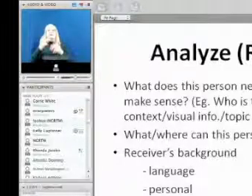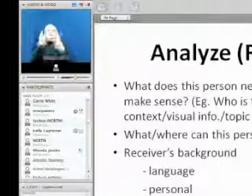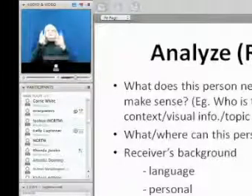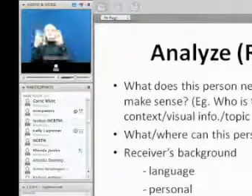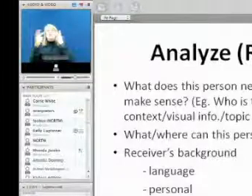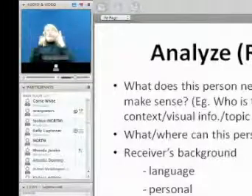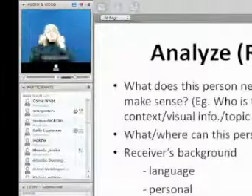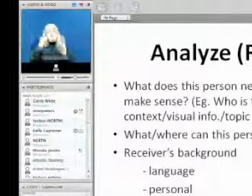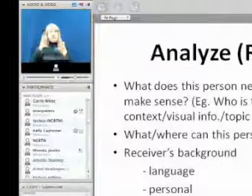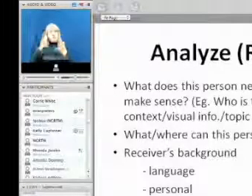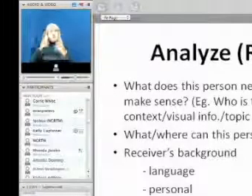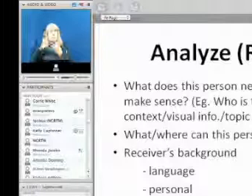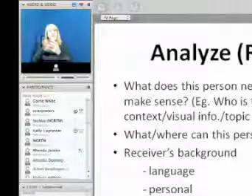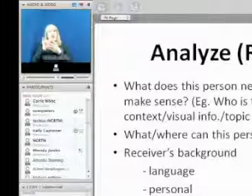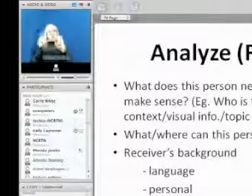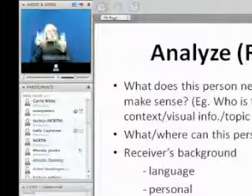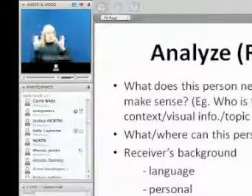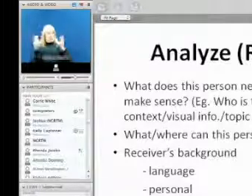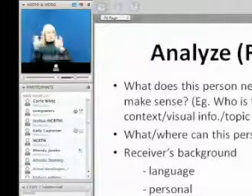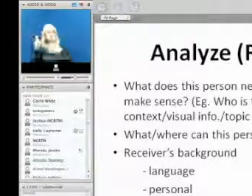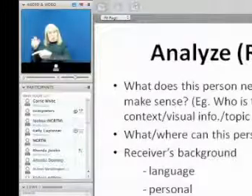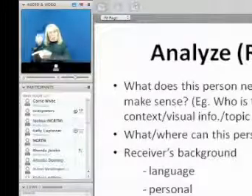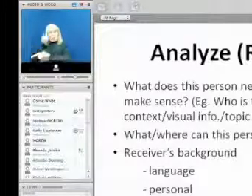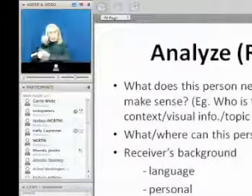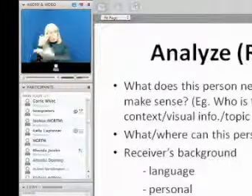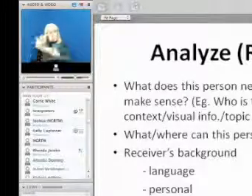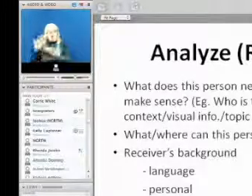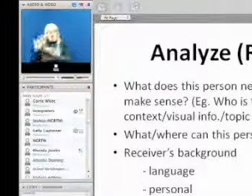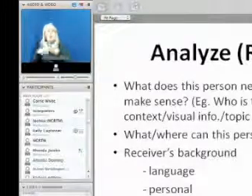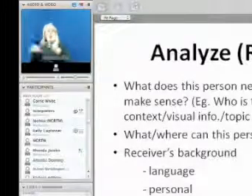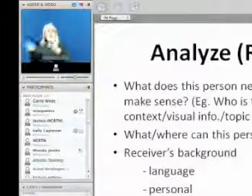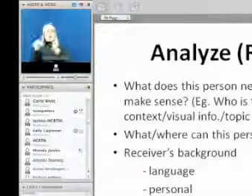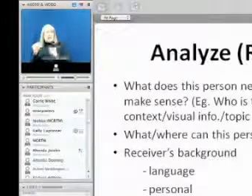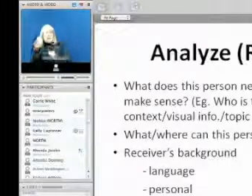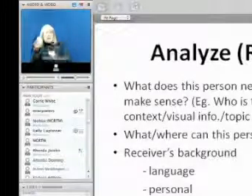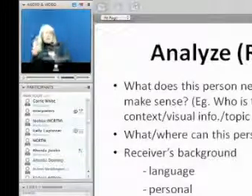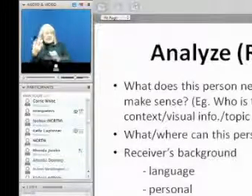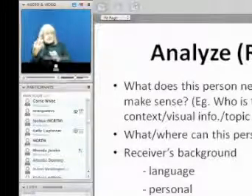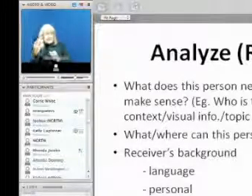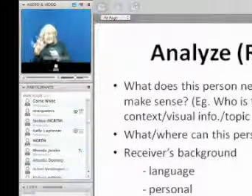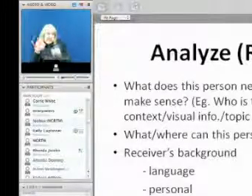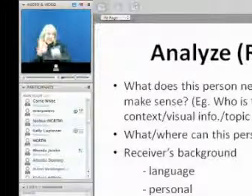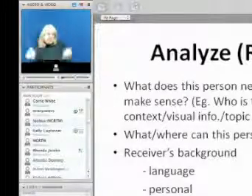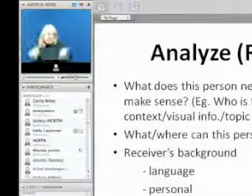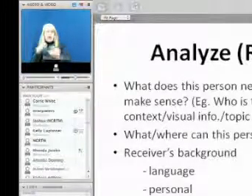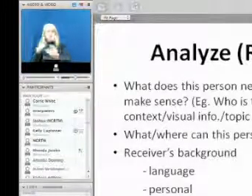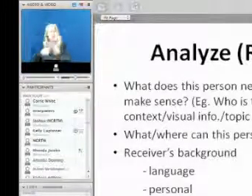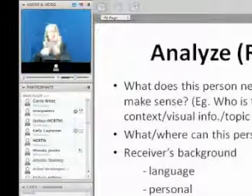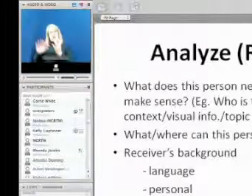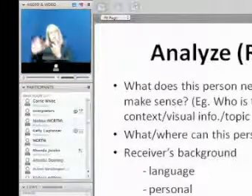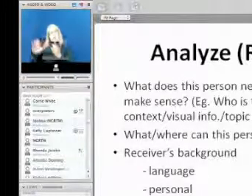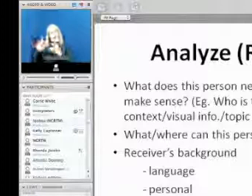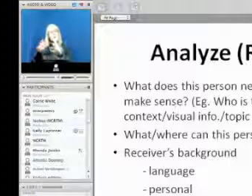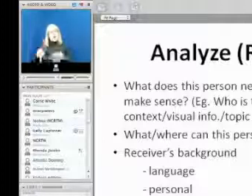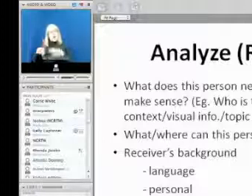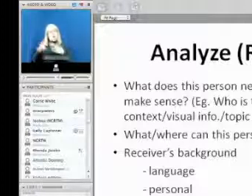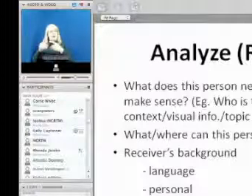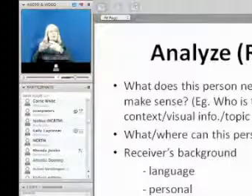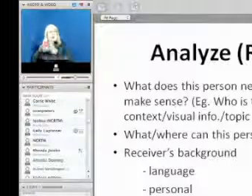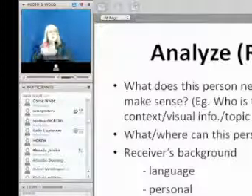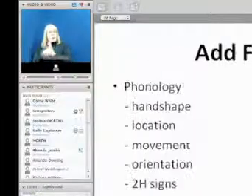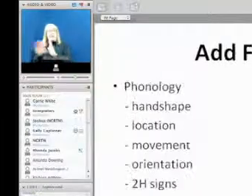person? What or where can this person see, if anything? And what is the person's background, language or personal or